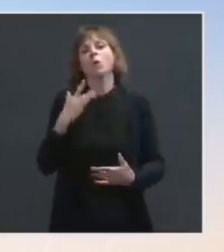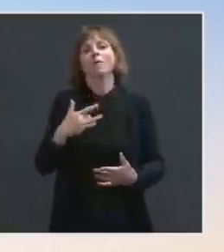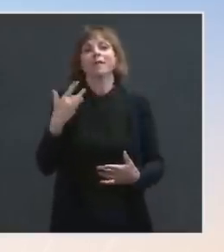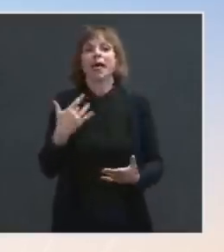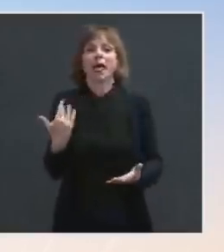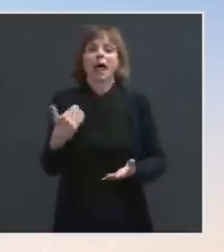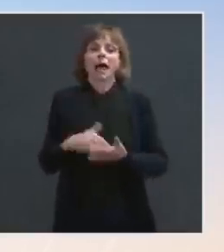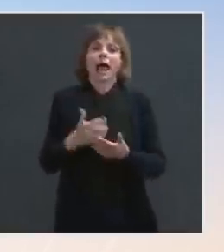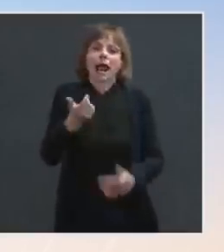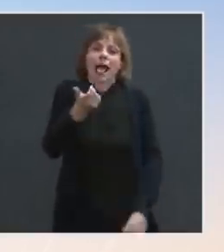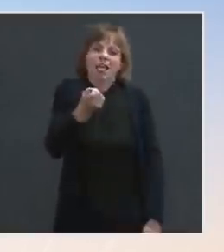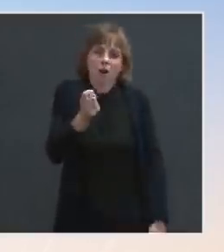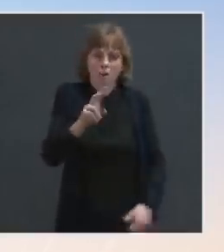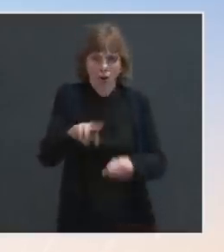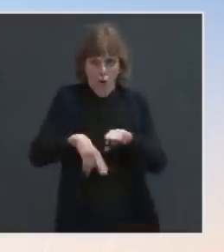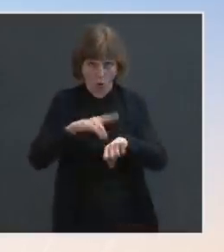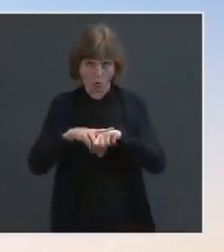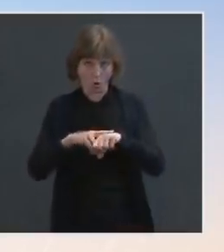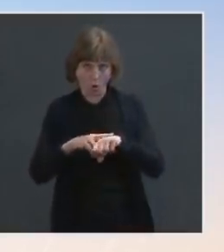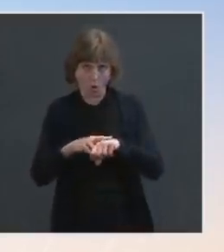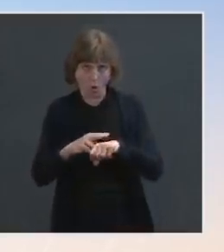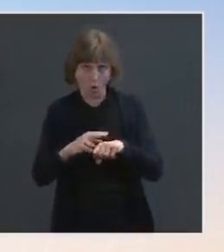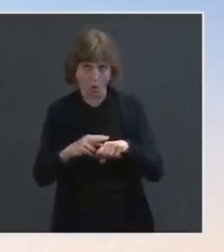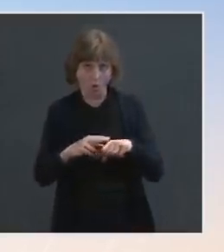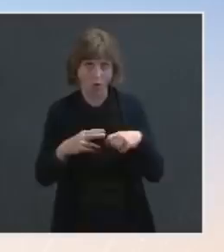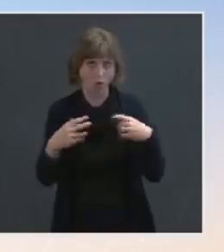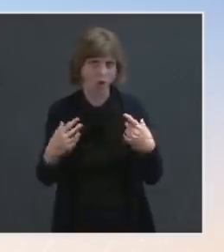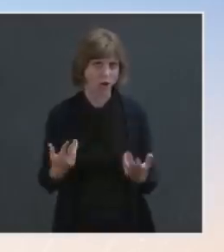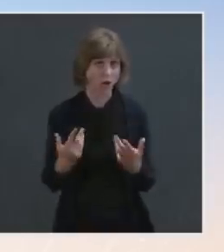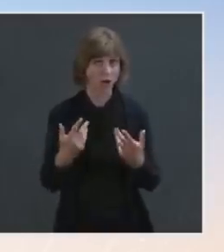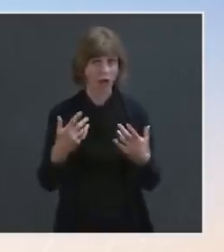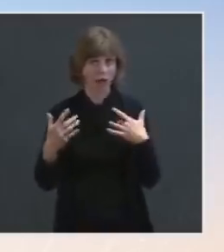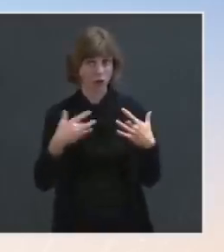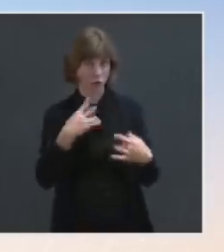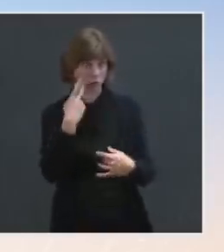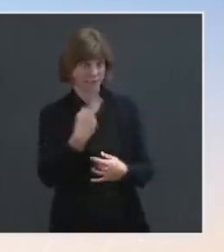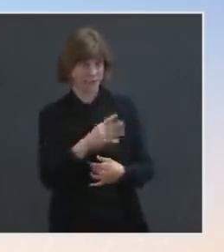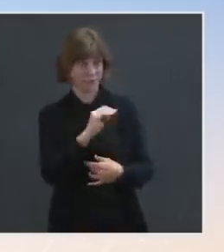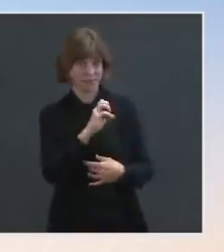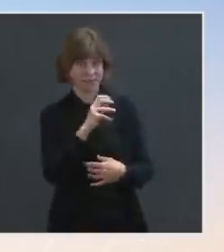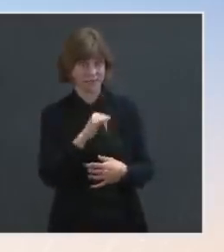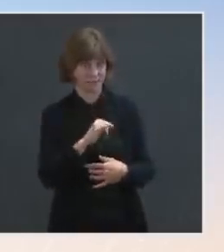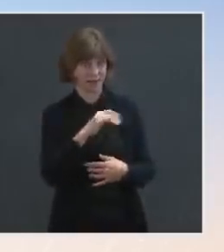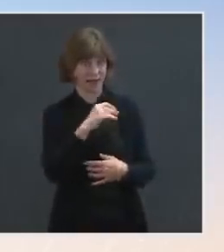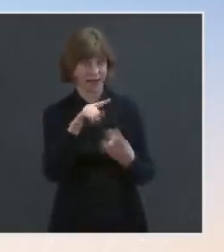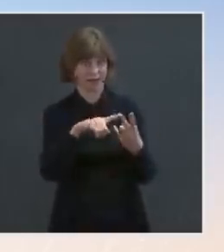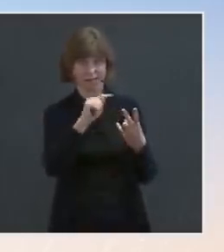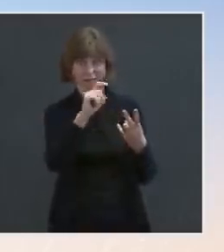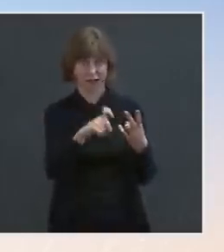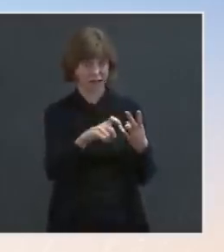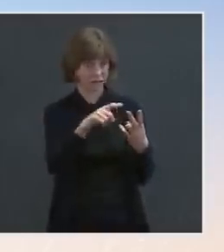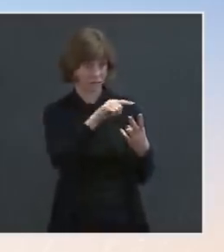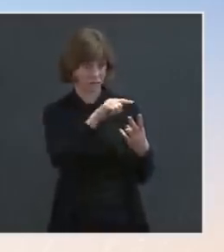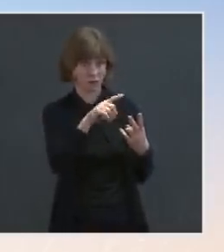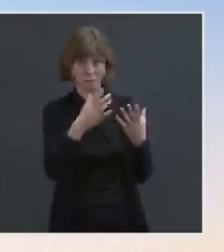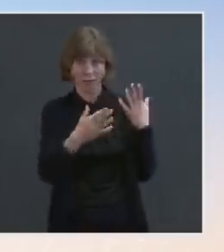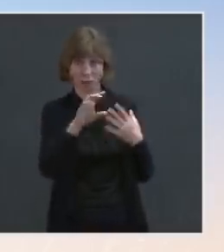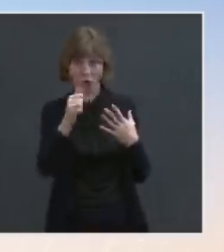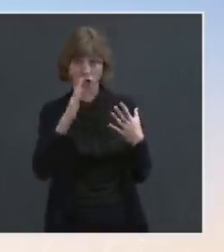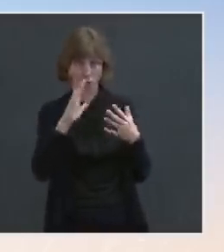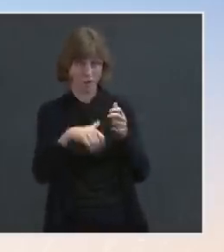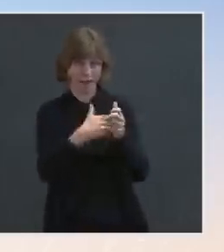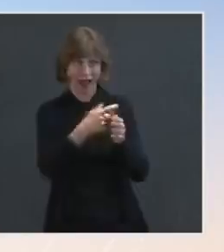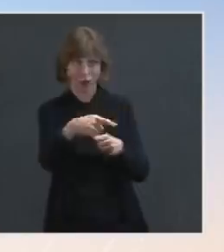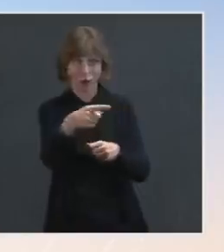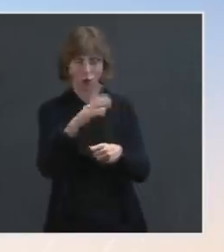normalcy again. Mm-hmm. Is there a concern that as we see states like Mississippi and Texas take these actions, if others follow suit, that could shift the timeline,